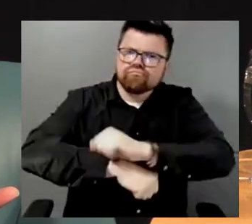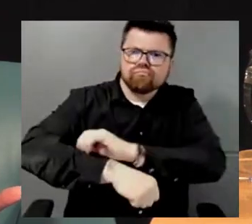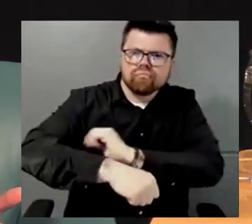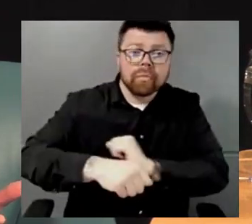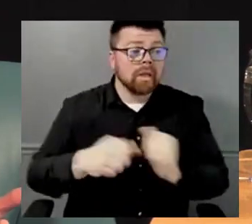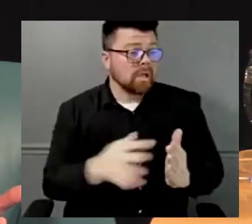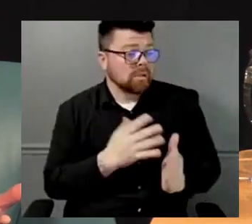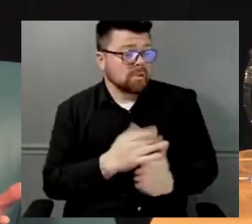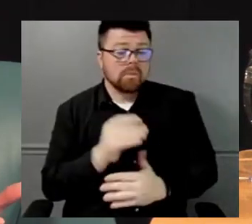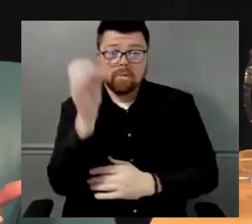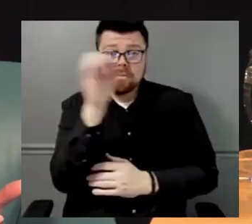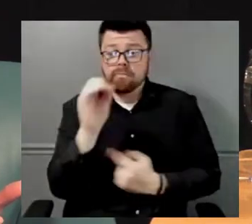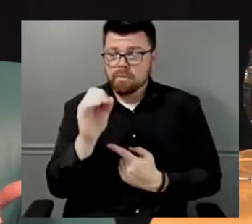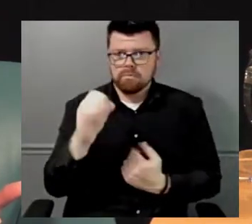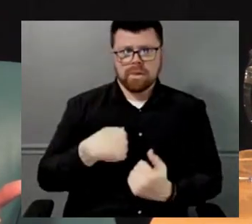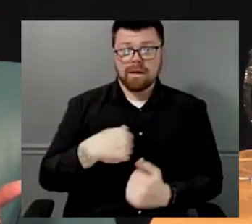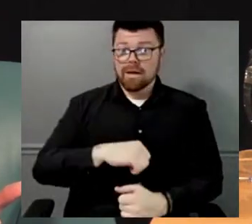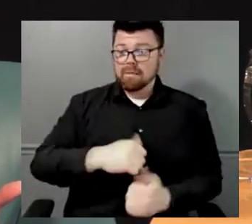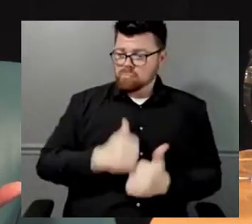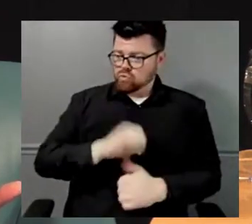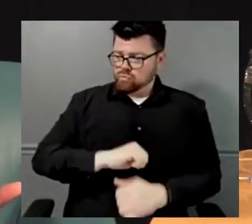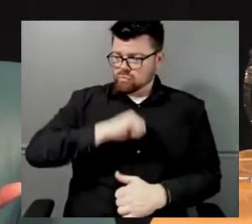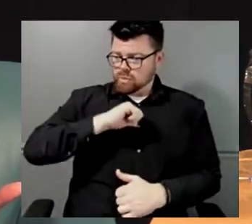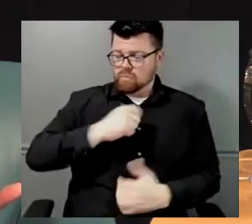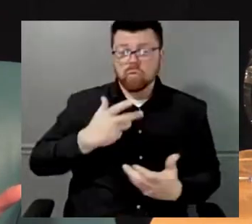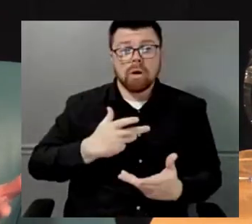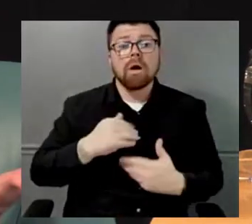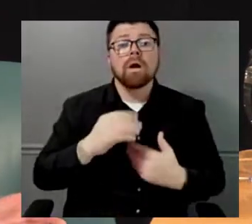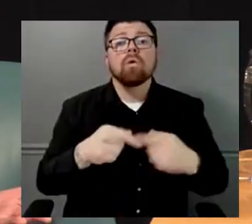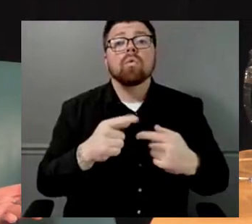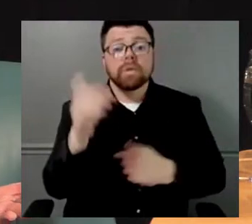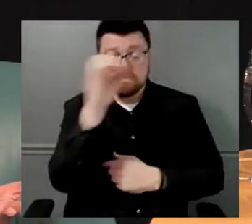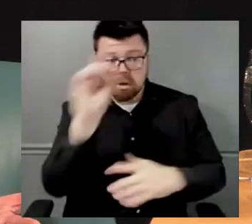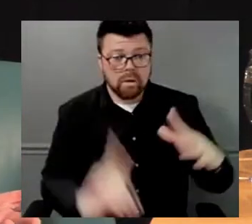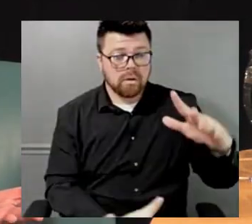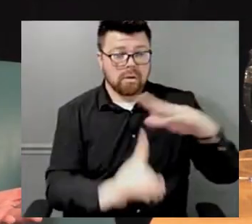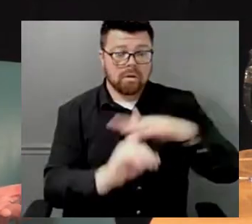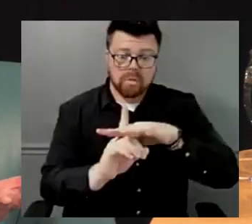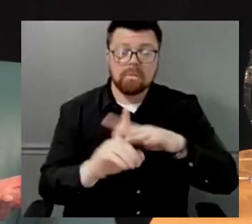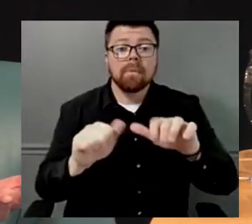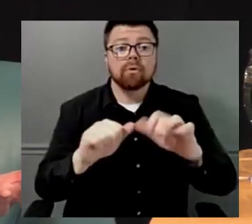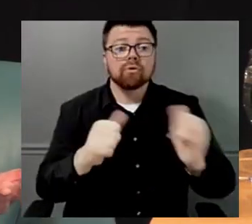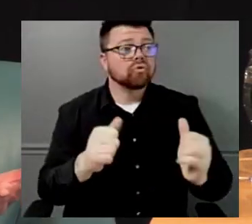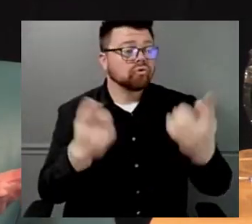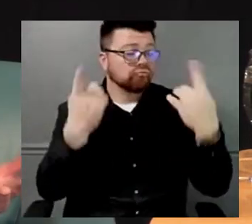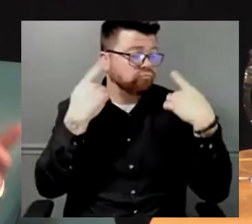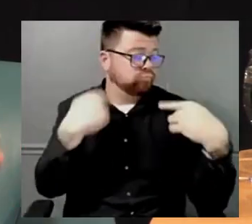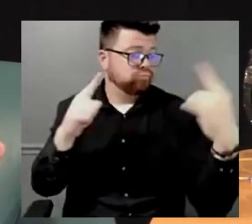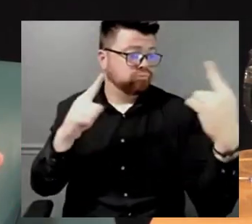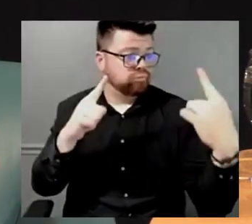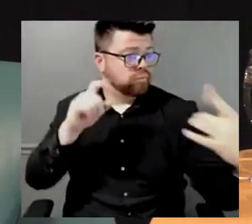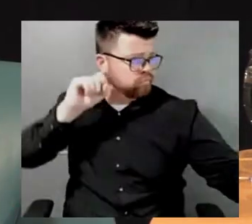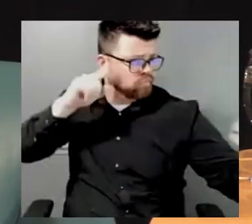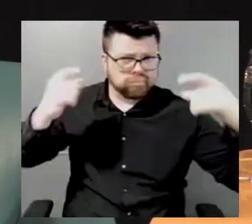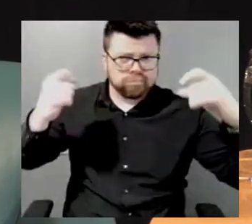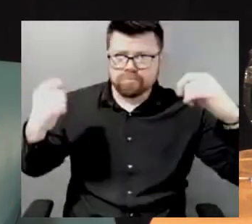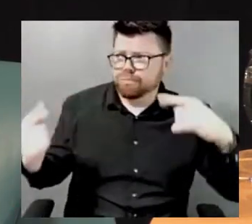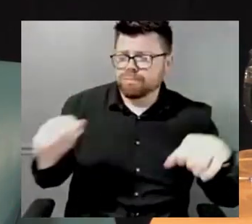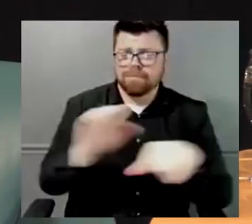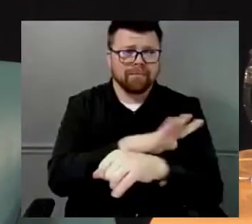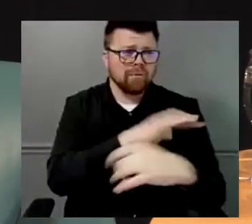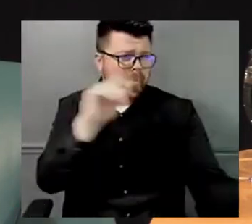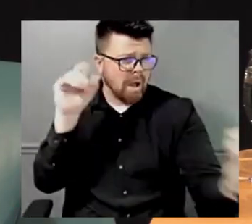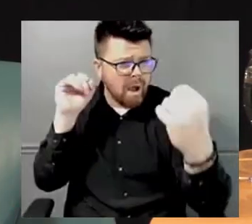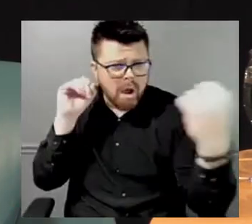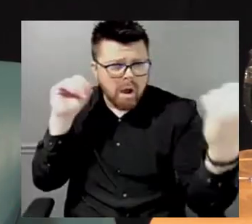I'm proudest of are ones in which we've been able to achieve consensus. And by the way,